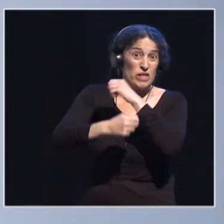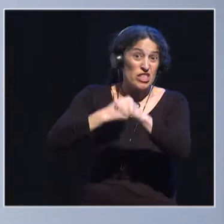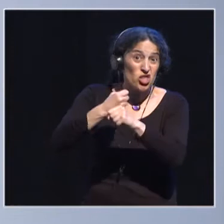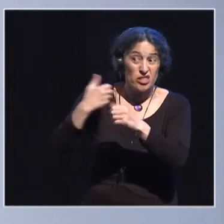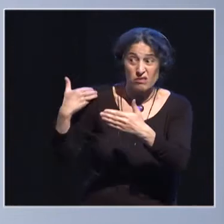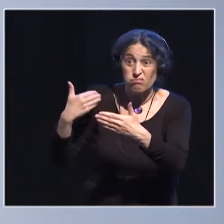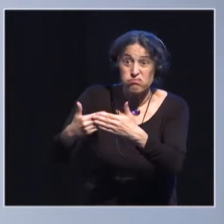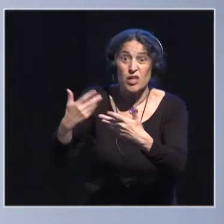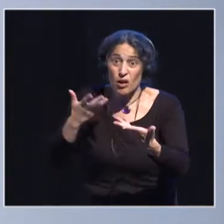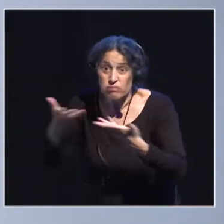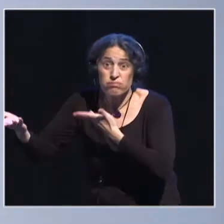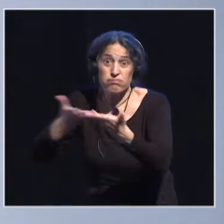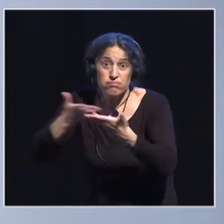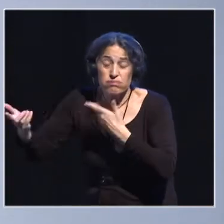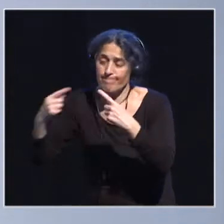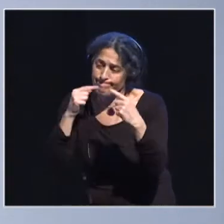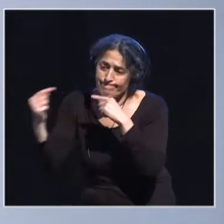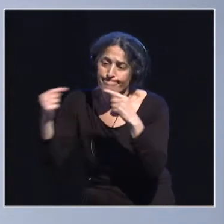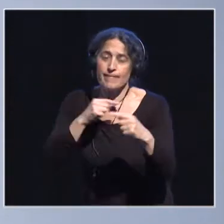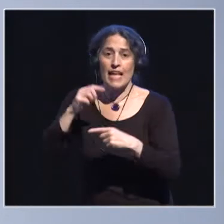and the stakeholders to sort of figure it out,